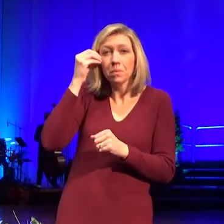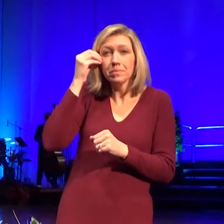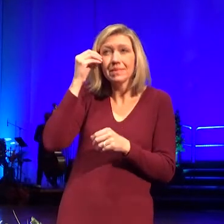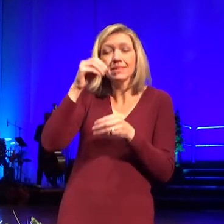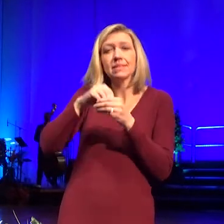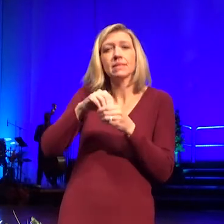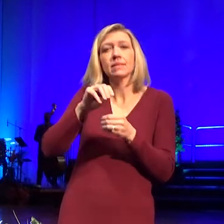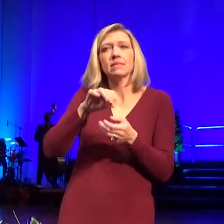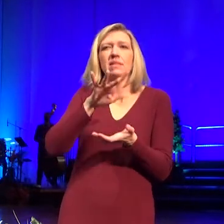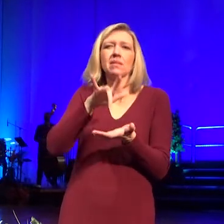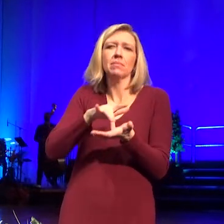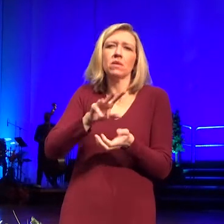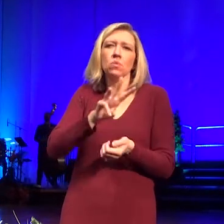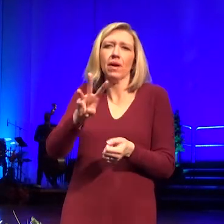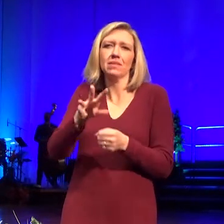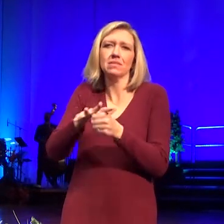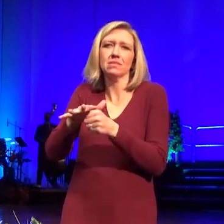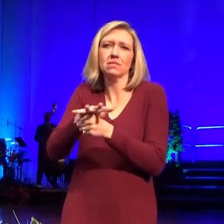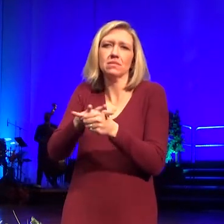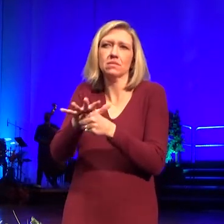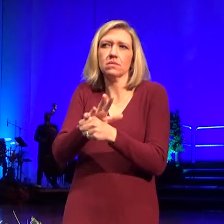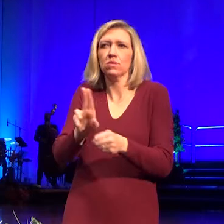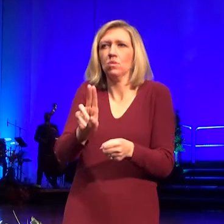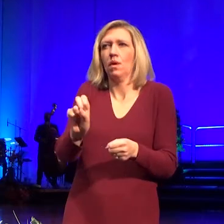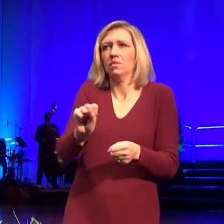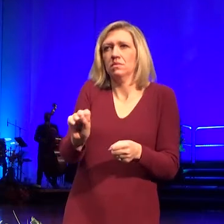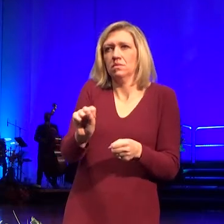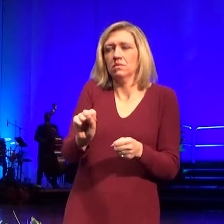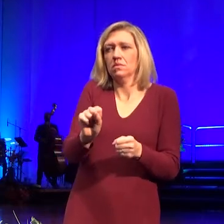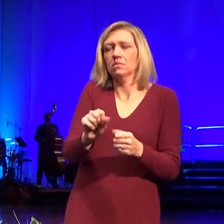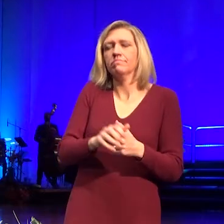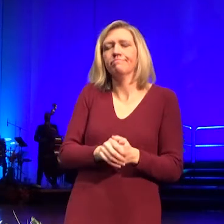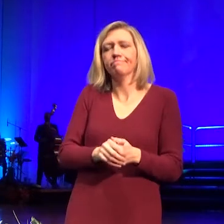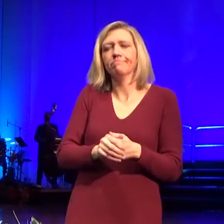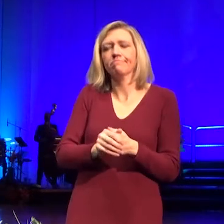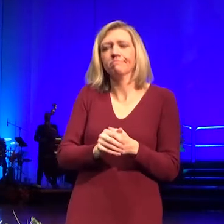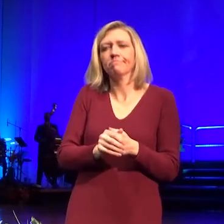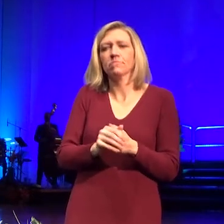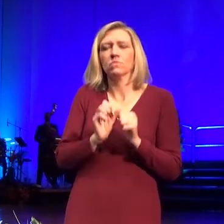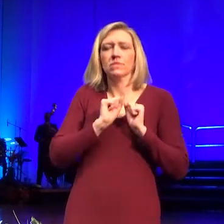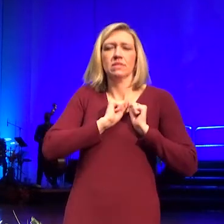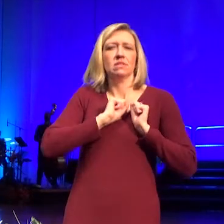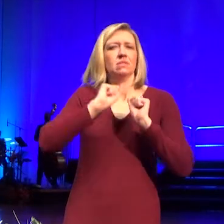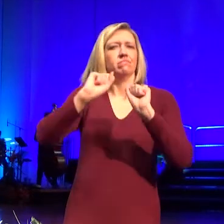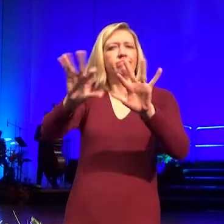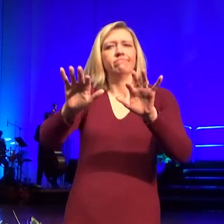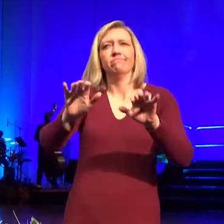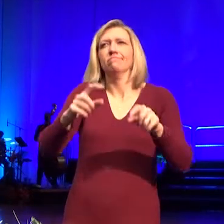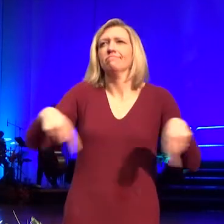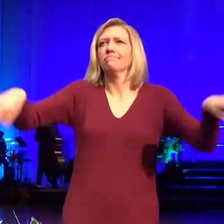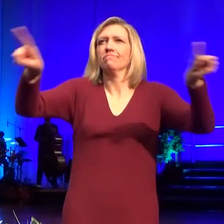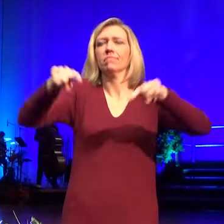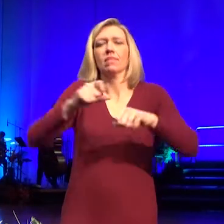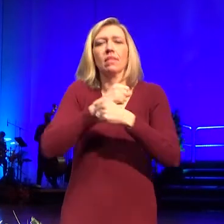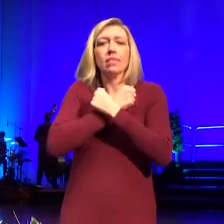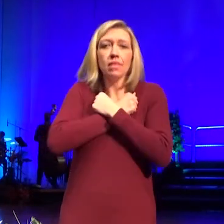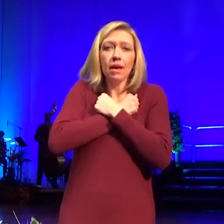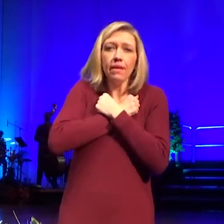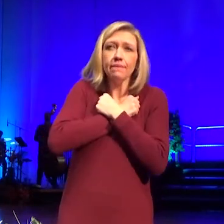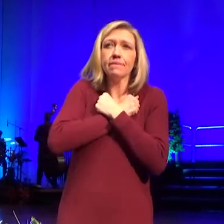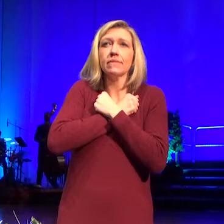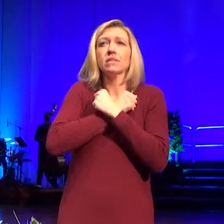Midwest region of the U.S. We send them our love, our